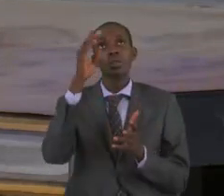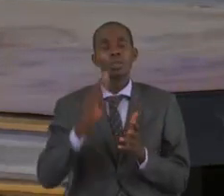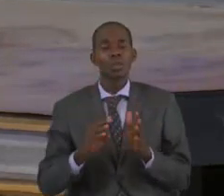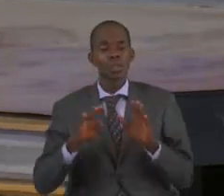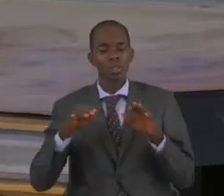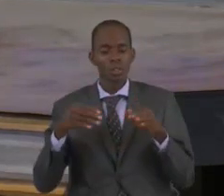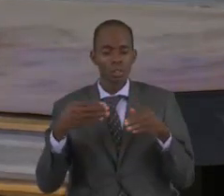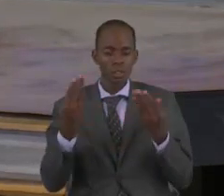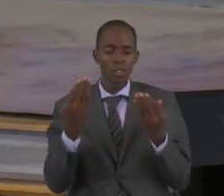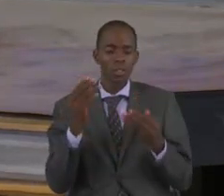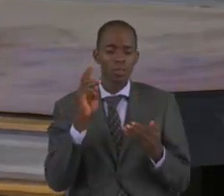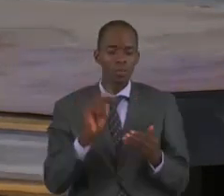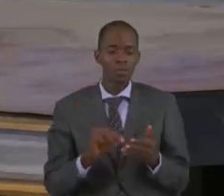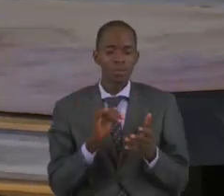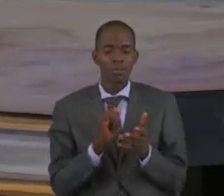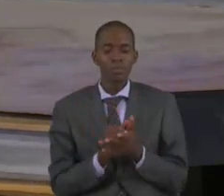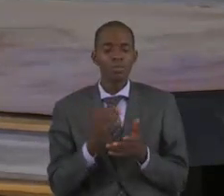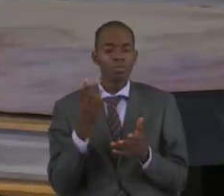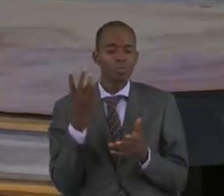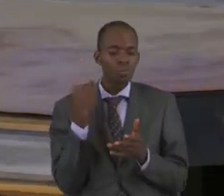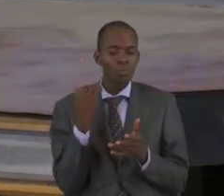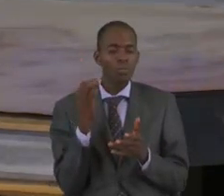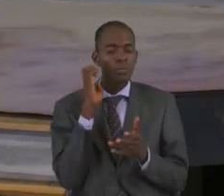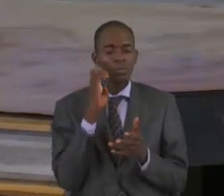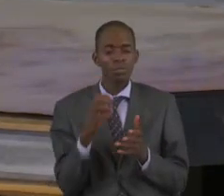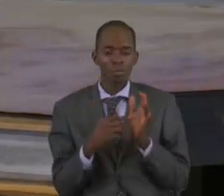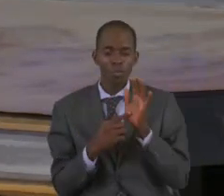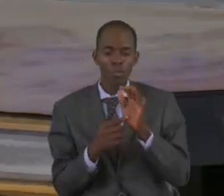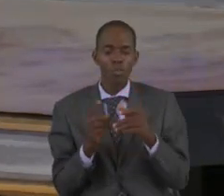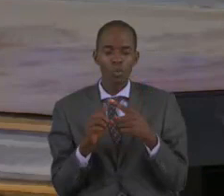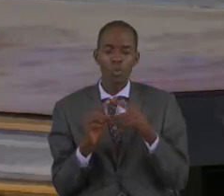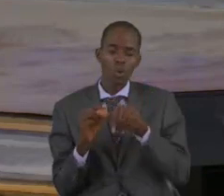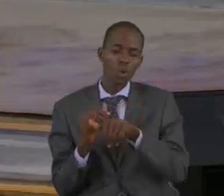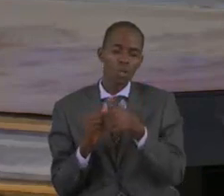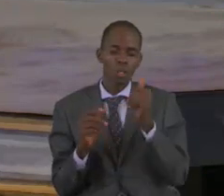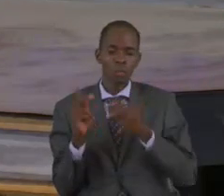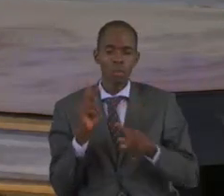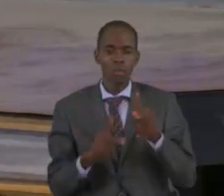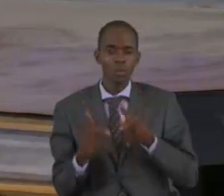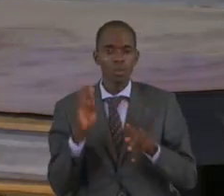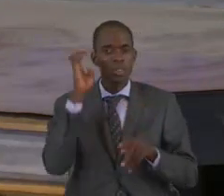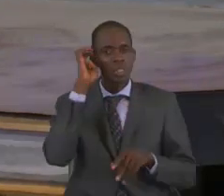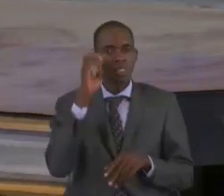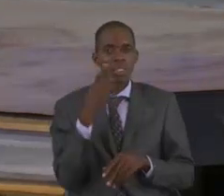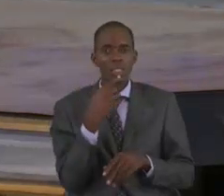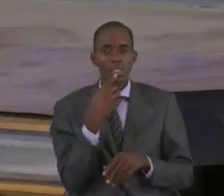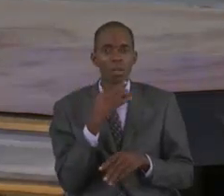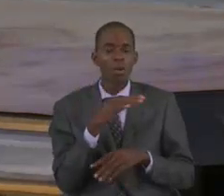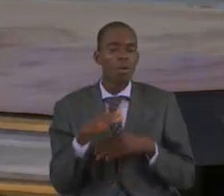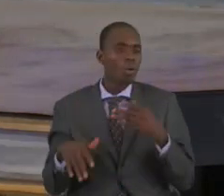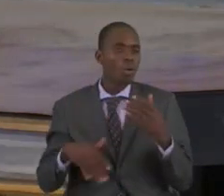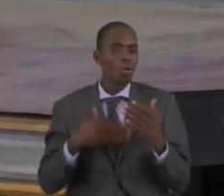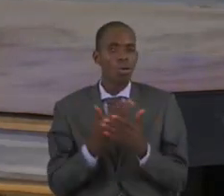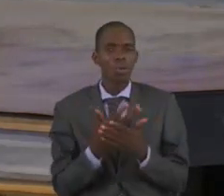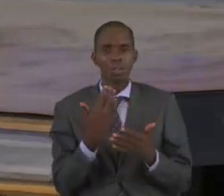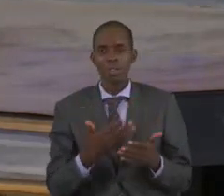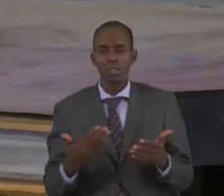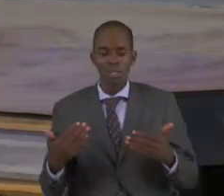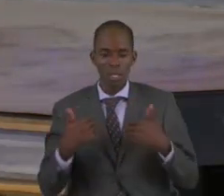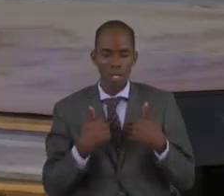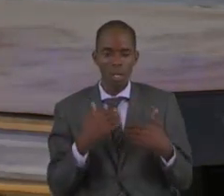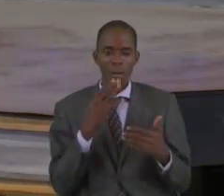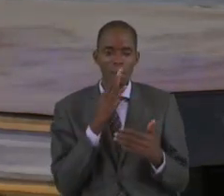him. And I was to reveal that to other people. He said, all these things had been